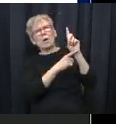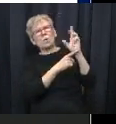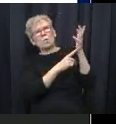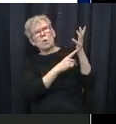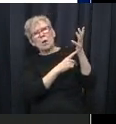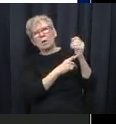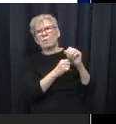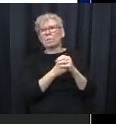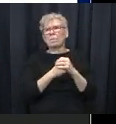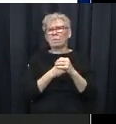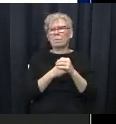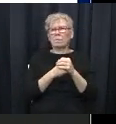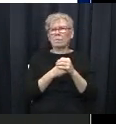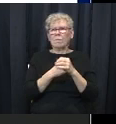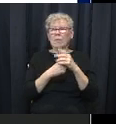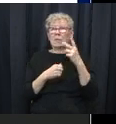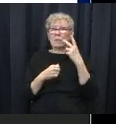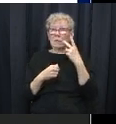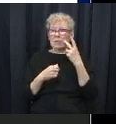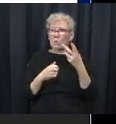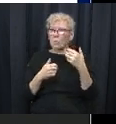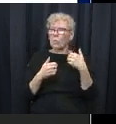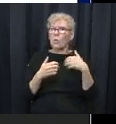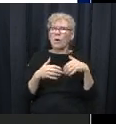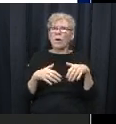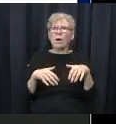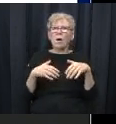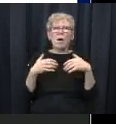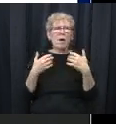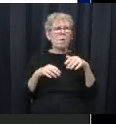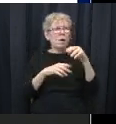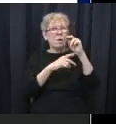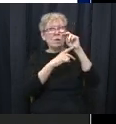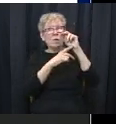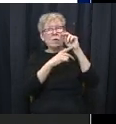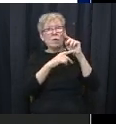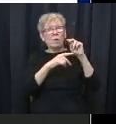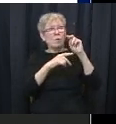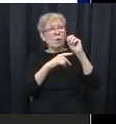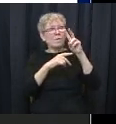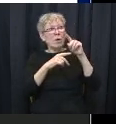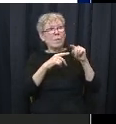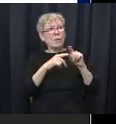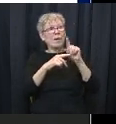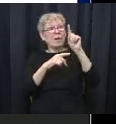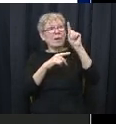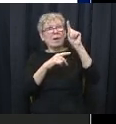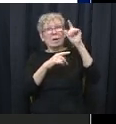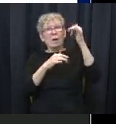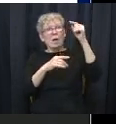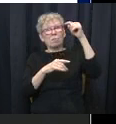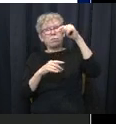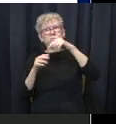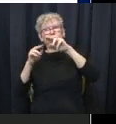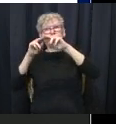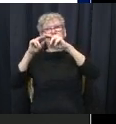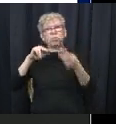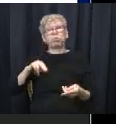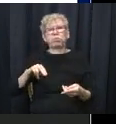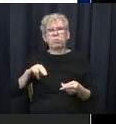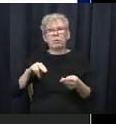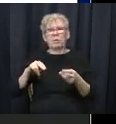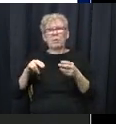November. The bumps in the trends represent the small bump we saw at Thanksgiving, the small bump we saw